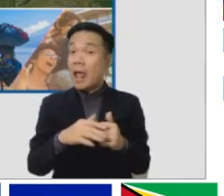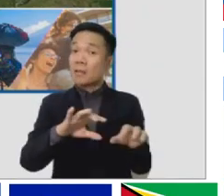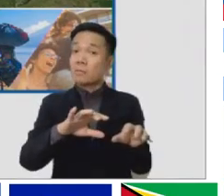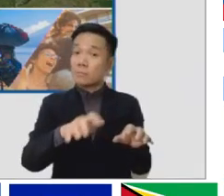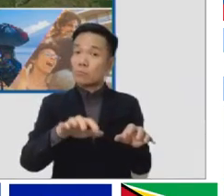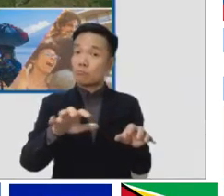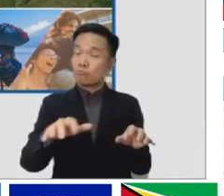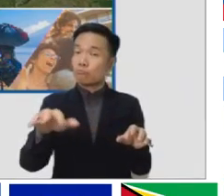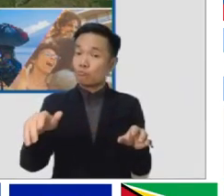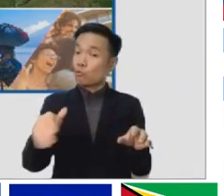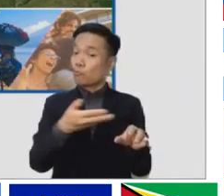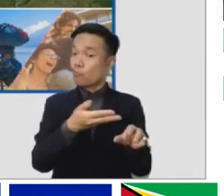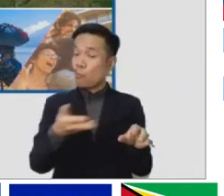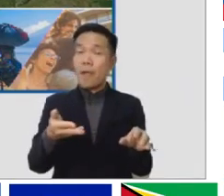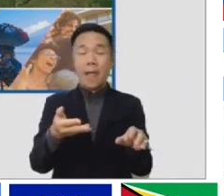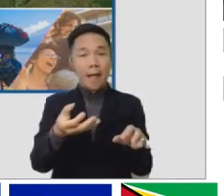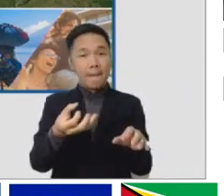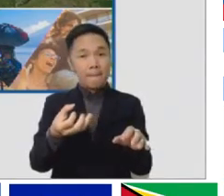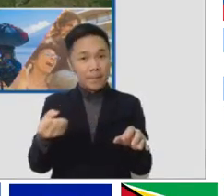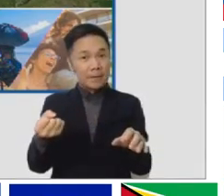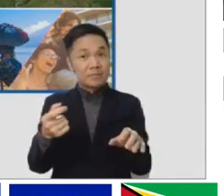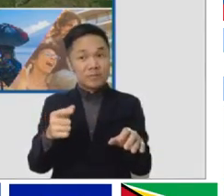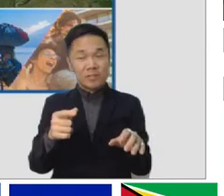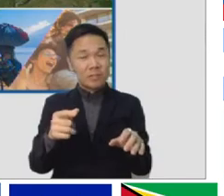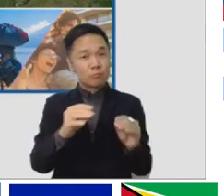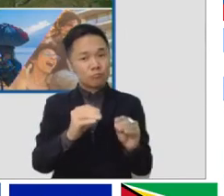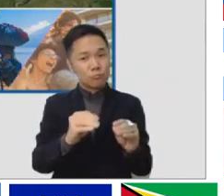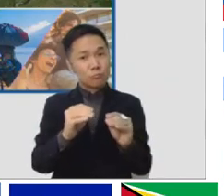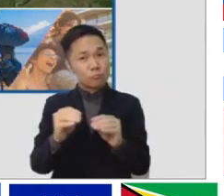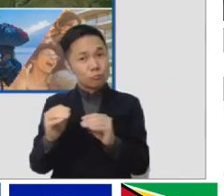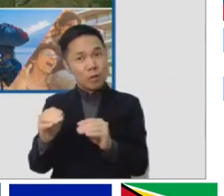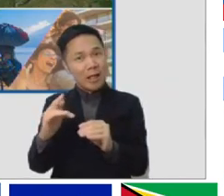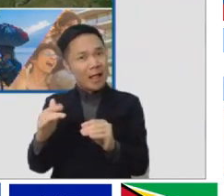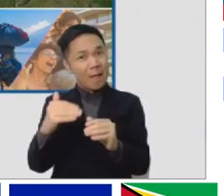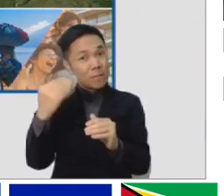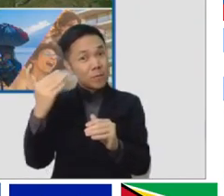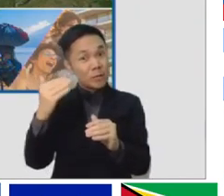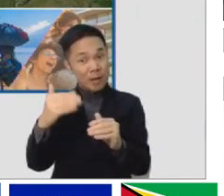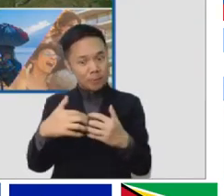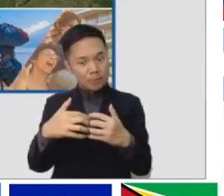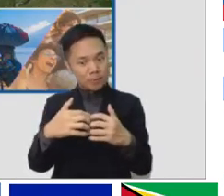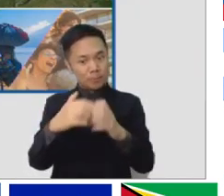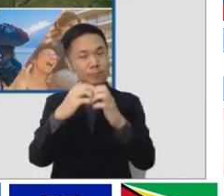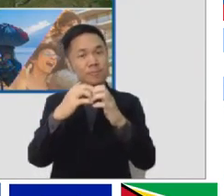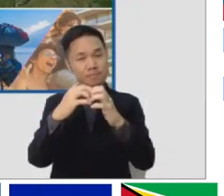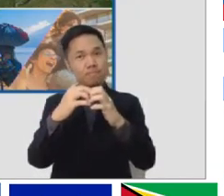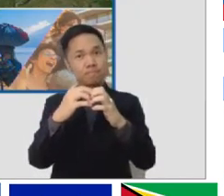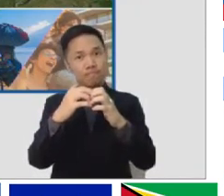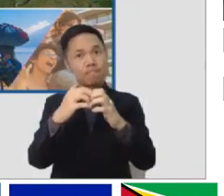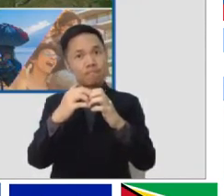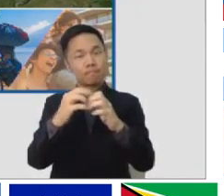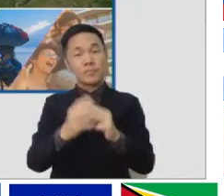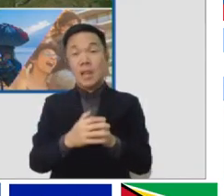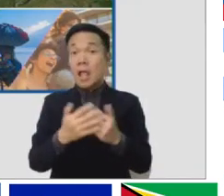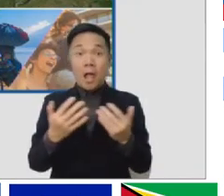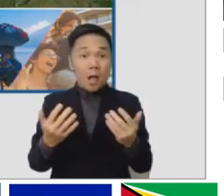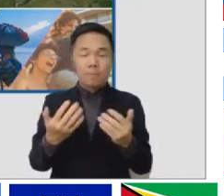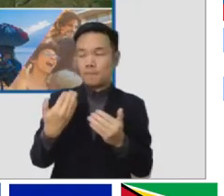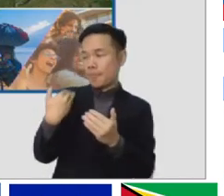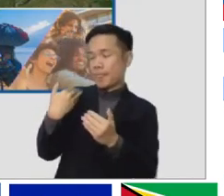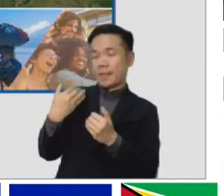just find other capacities and recovery. So in 2019, we we developed the first